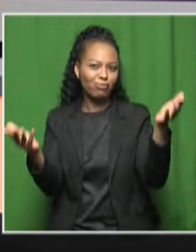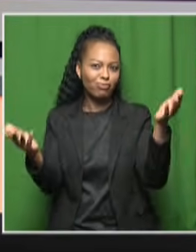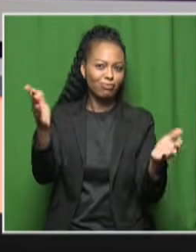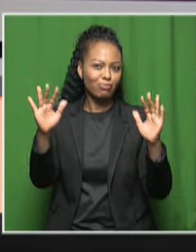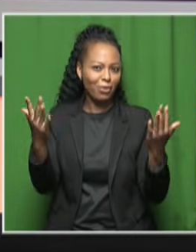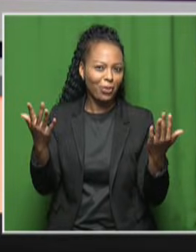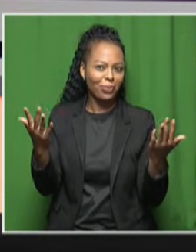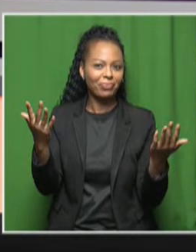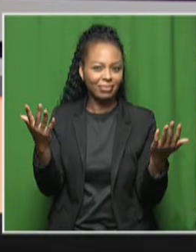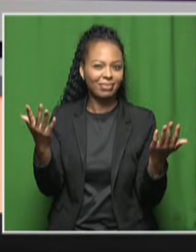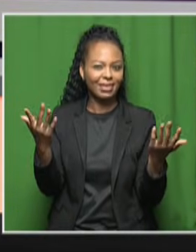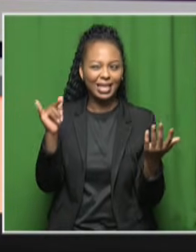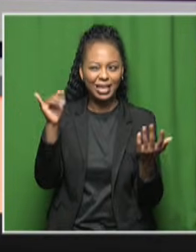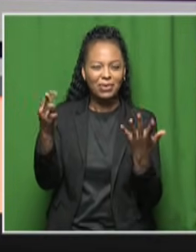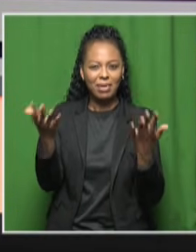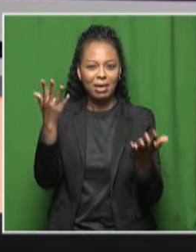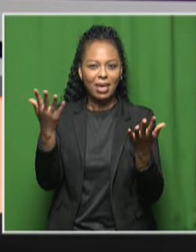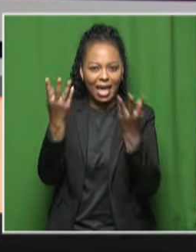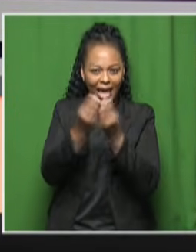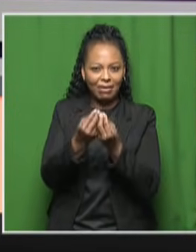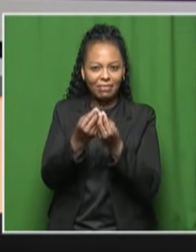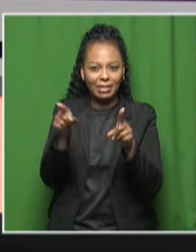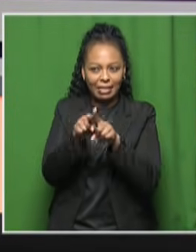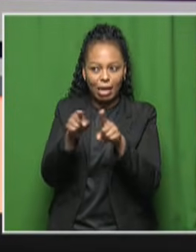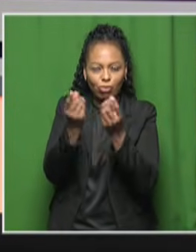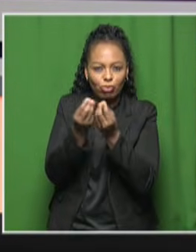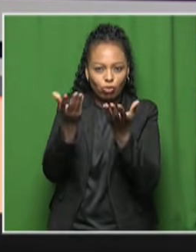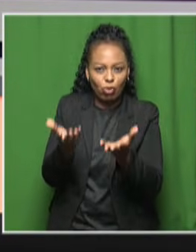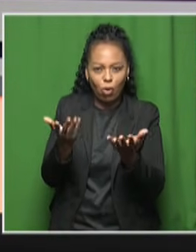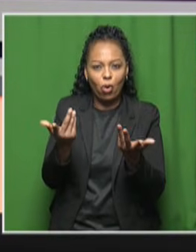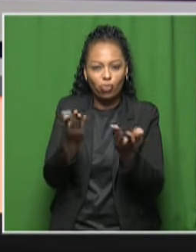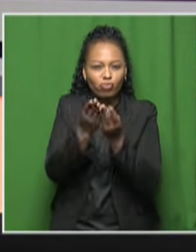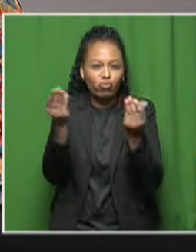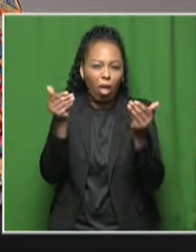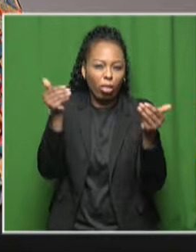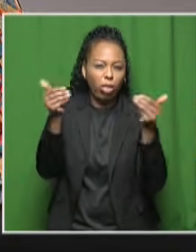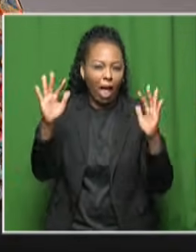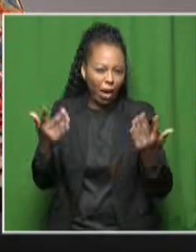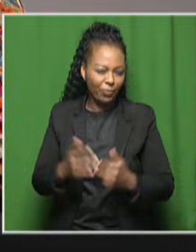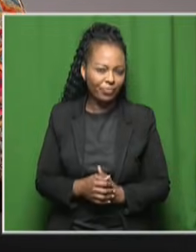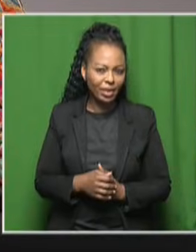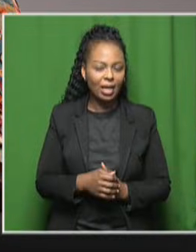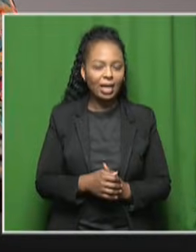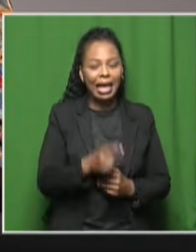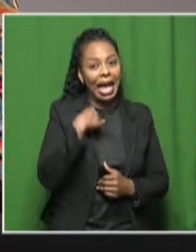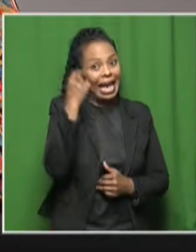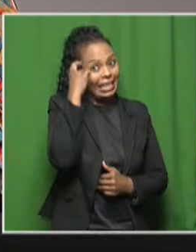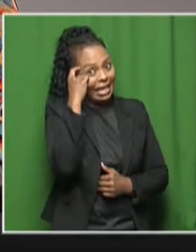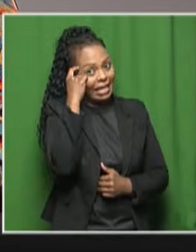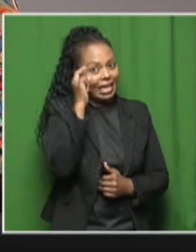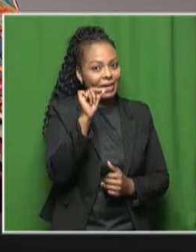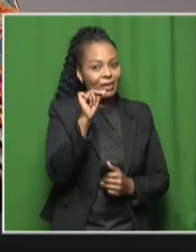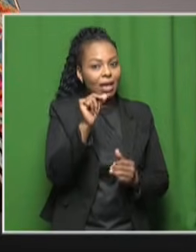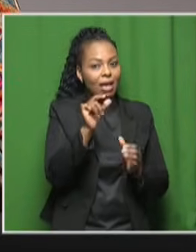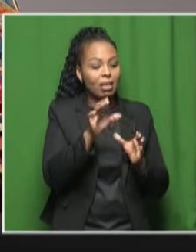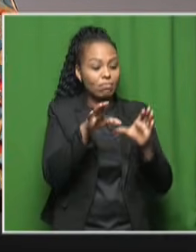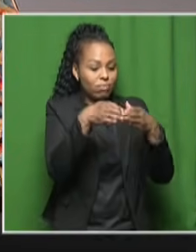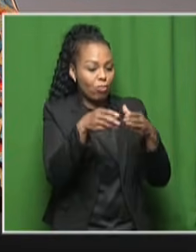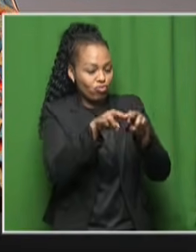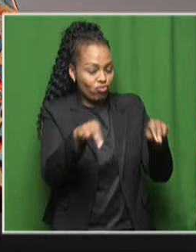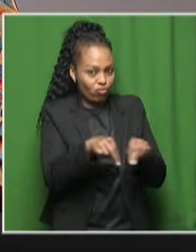If you're dealing with those dynamics in the same class, Yes. how do you weigh that up? I think, first of all, in the classroom